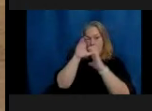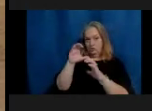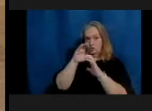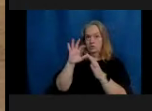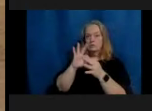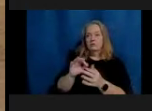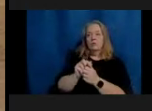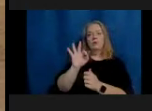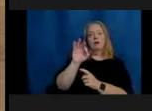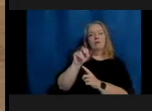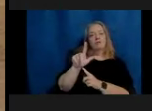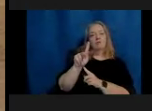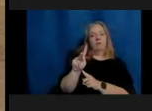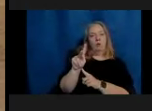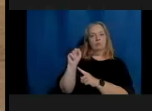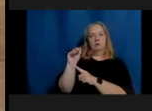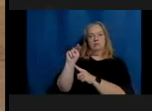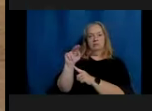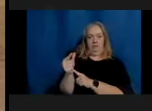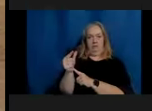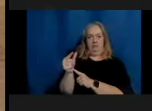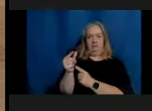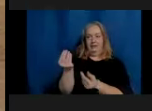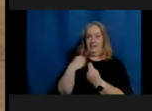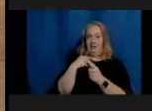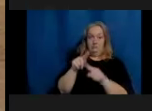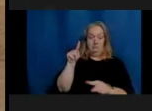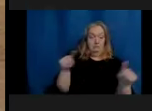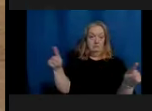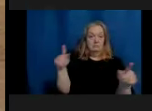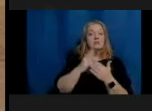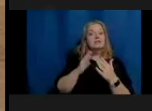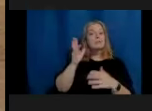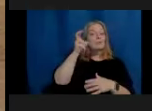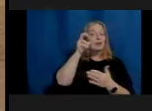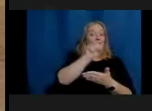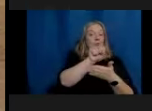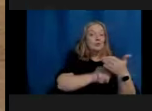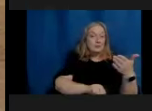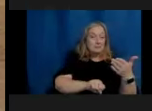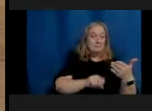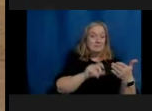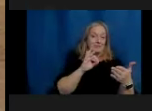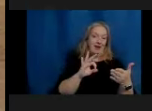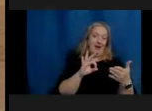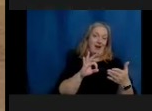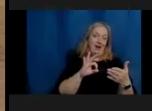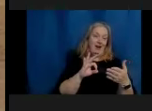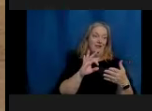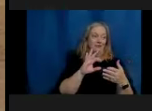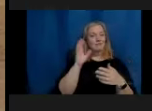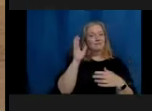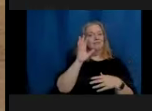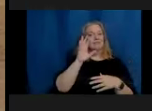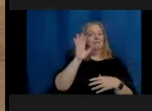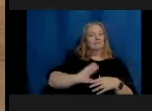song. And that gave me everything from radio scripts from like folk song radio shows, which was